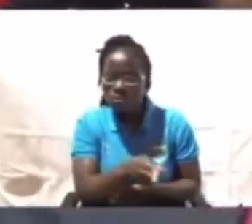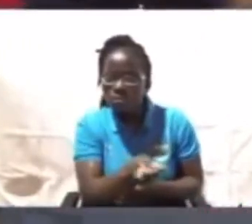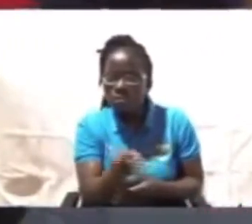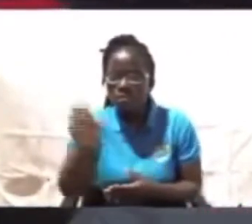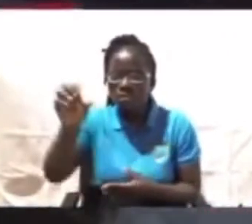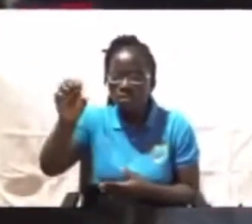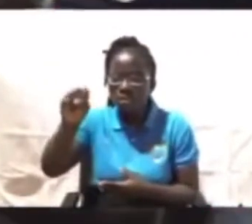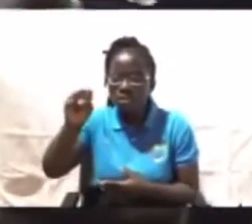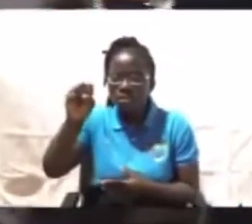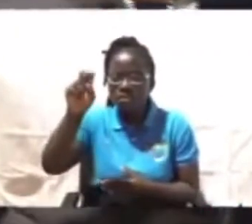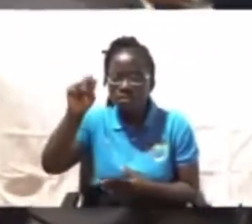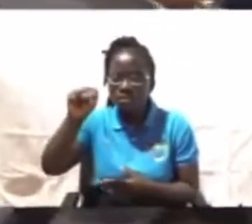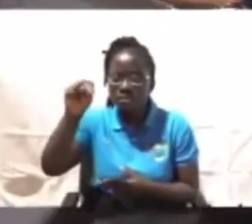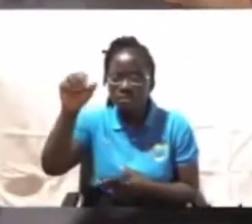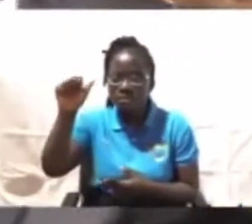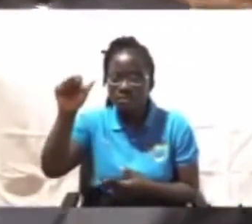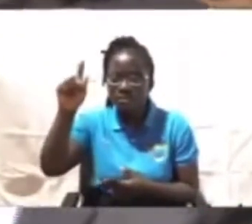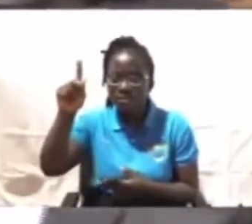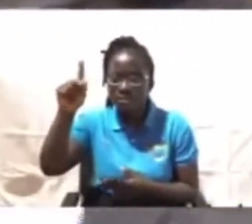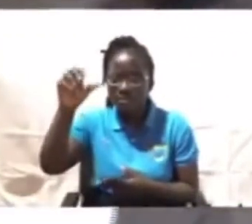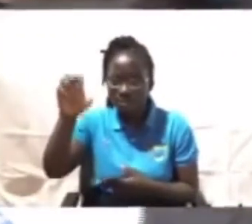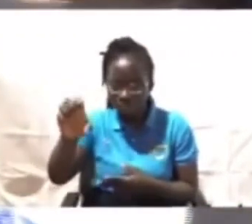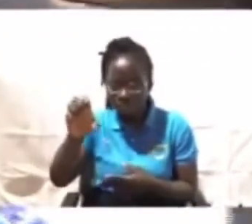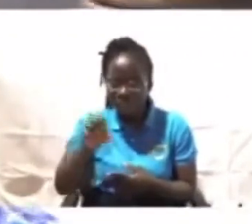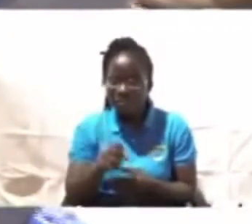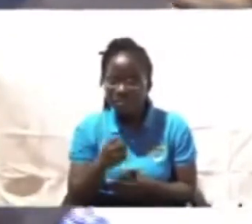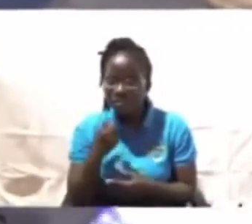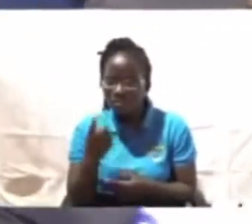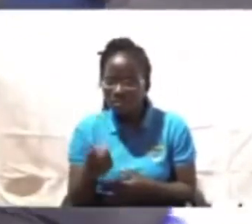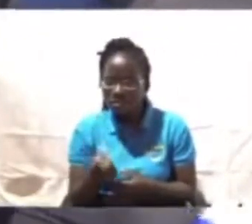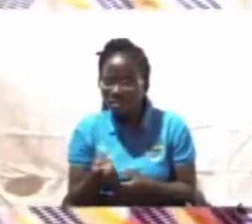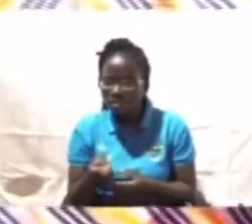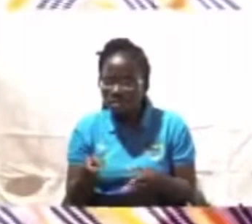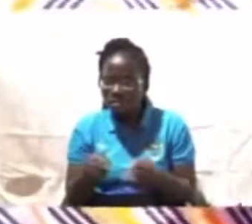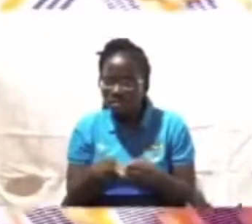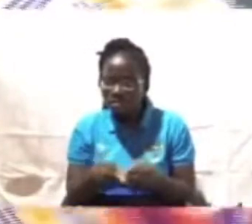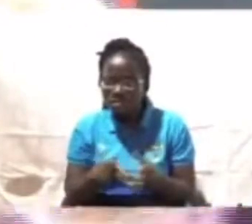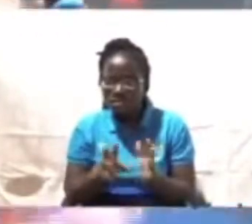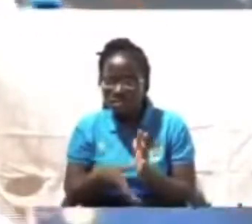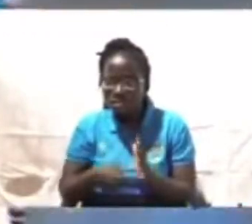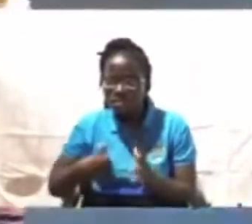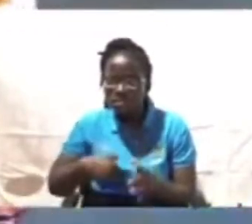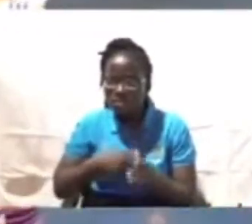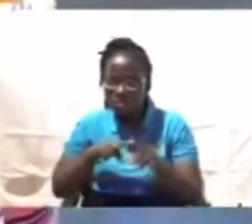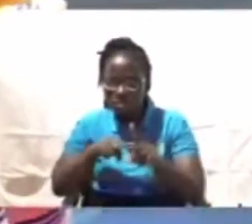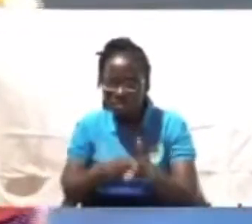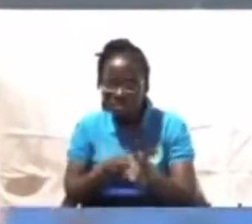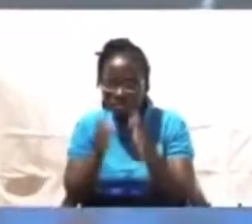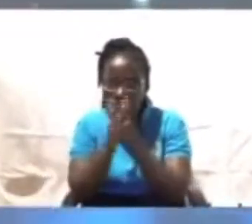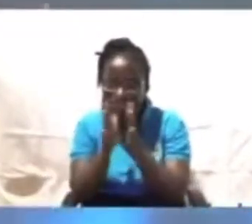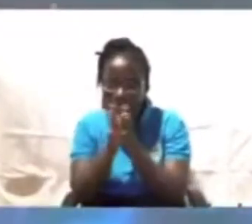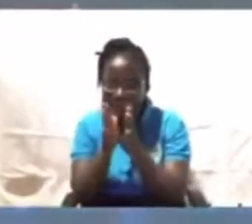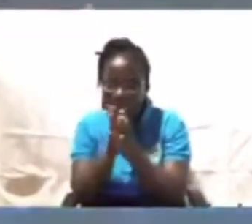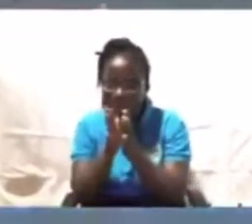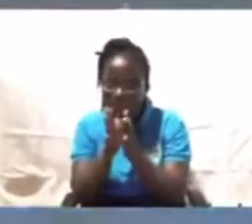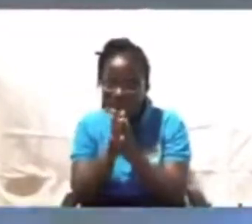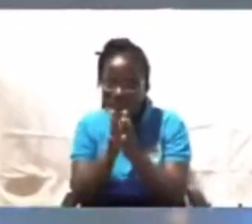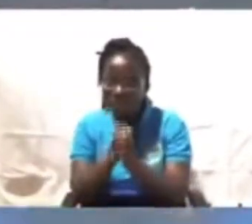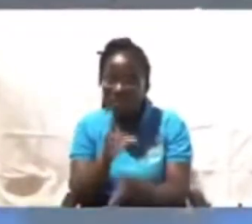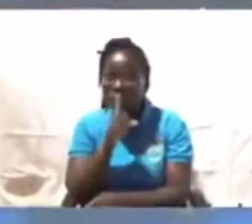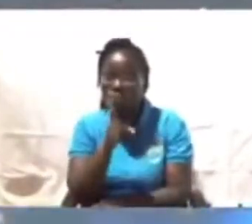bompire, Marcus Manuessino, and a girl natural Mr. Show, one at the one, one at the one. I'm Pambashano,